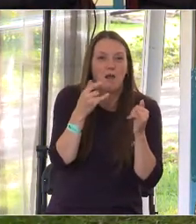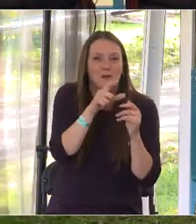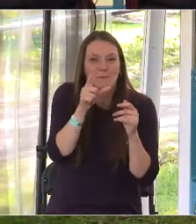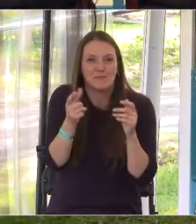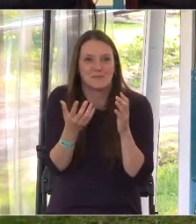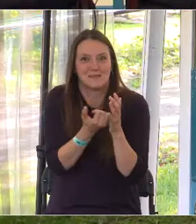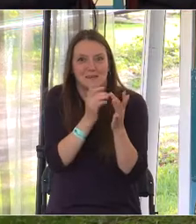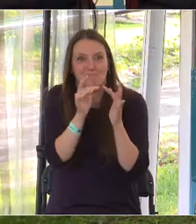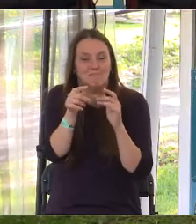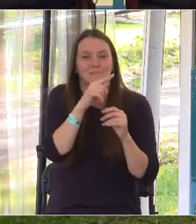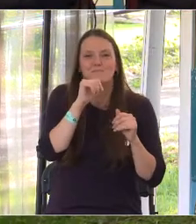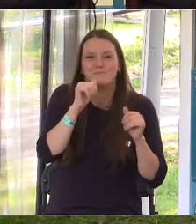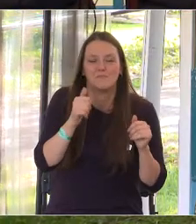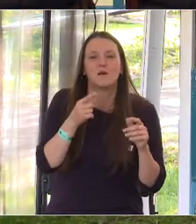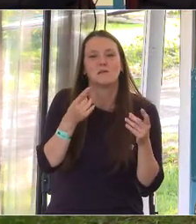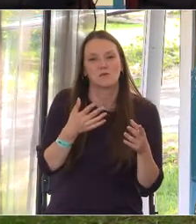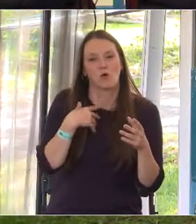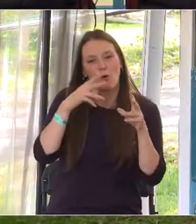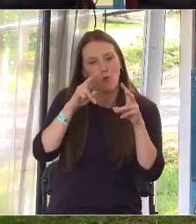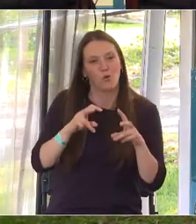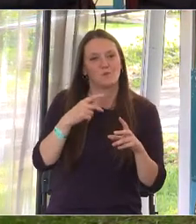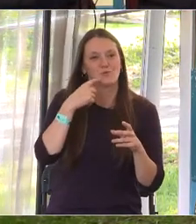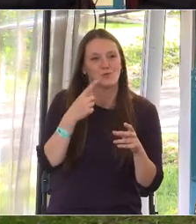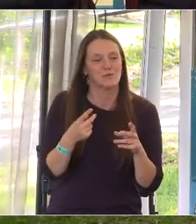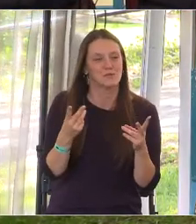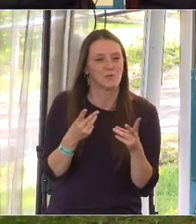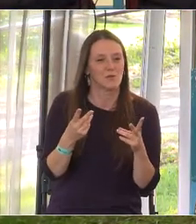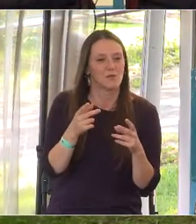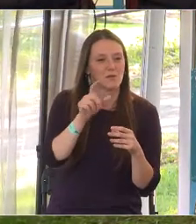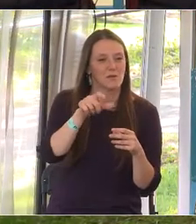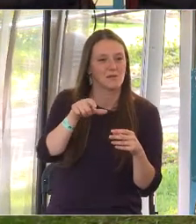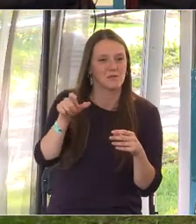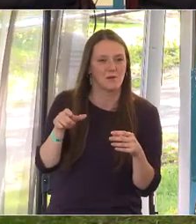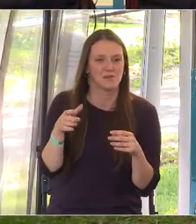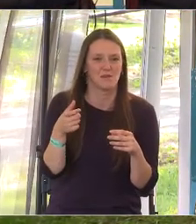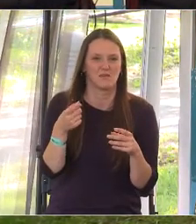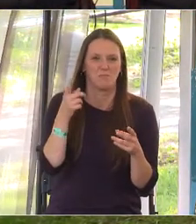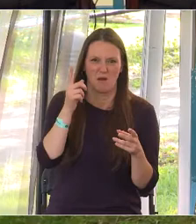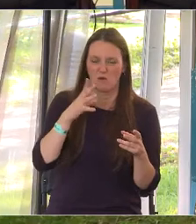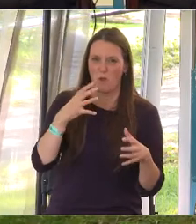research tended to say that these people, I mean, at least they understand that's being a work rather